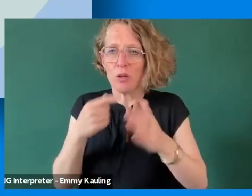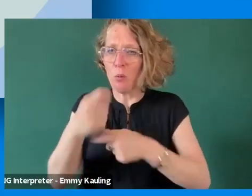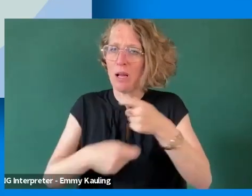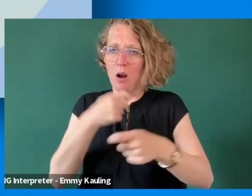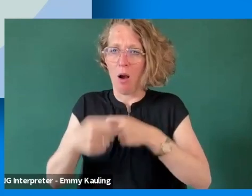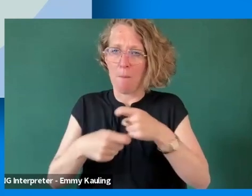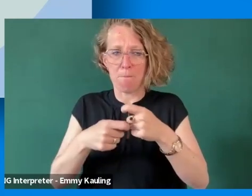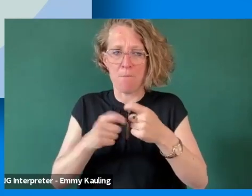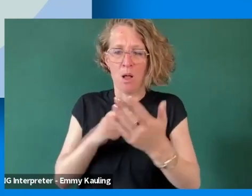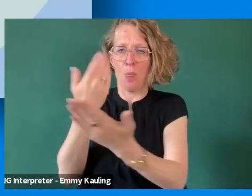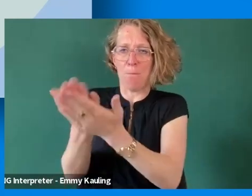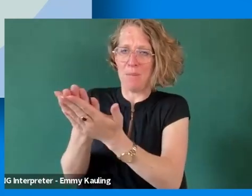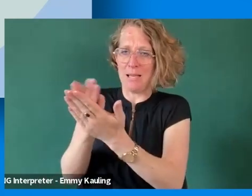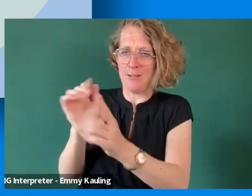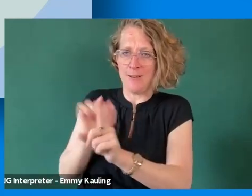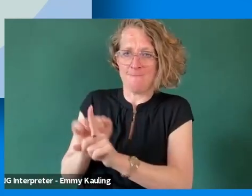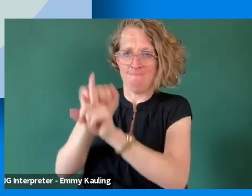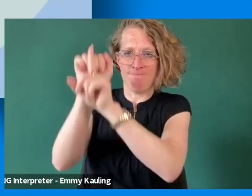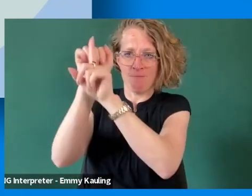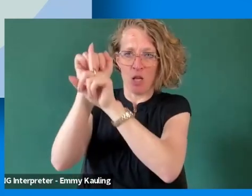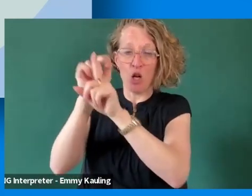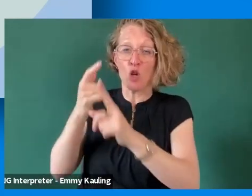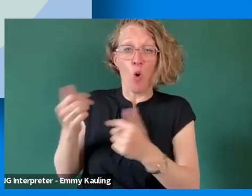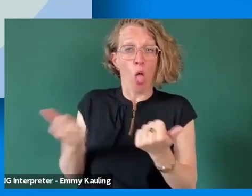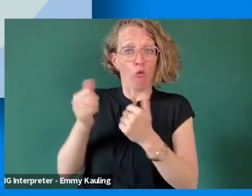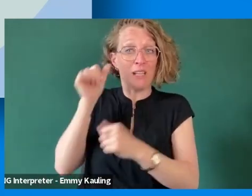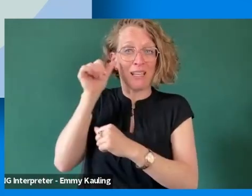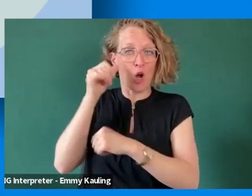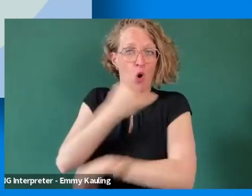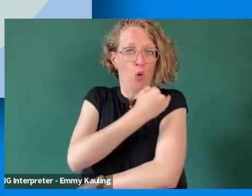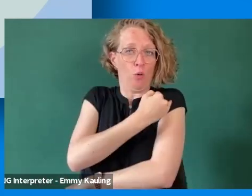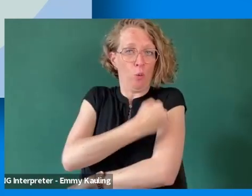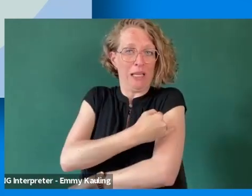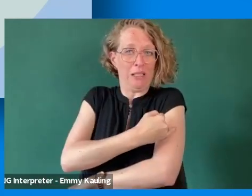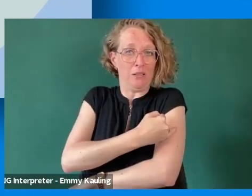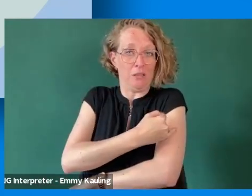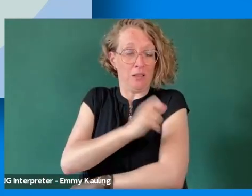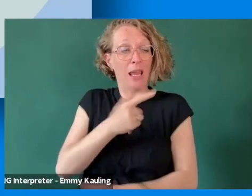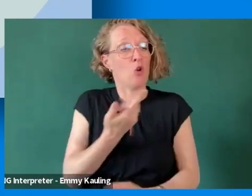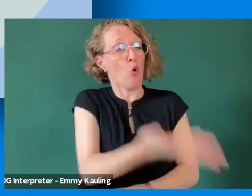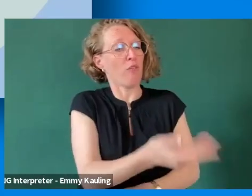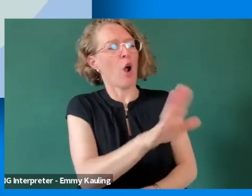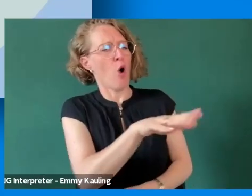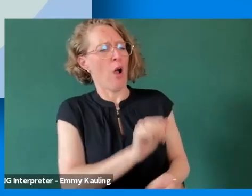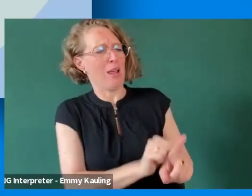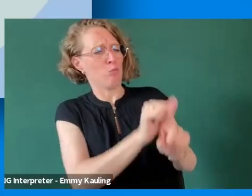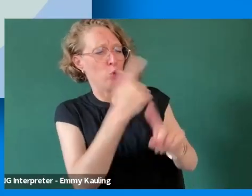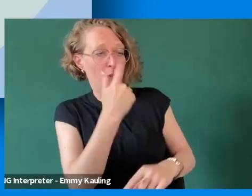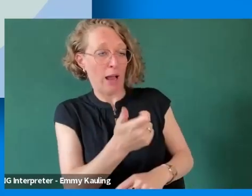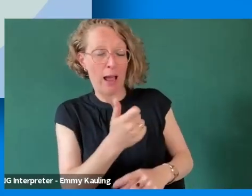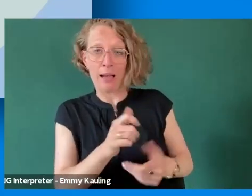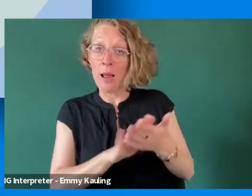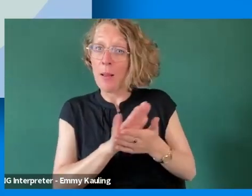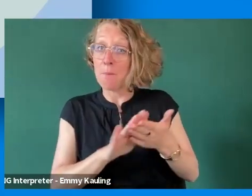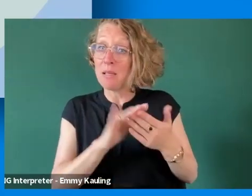revise the bid to address areas of known weakness rather than simply reject it. And your question then goes on to say, well, we wouldn't necessarily know